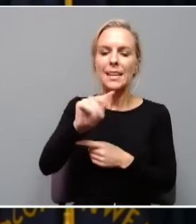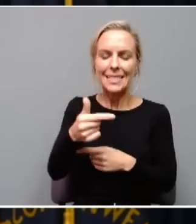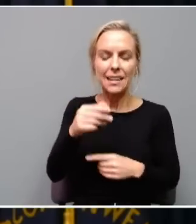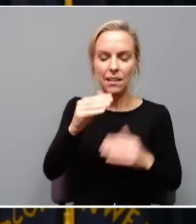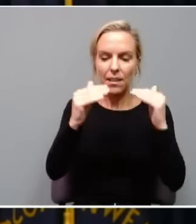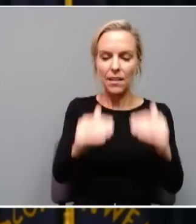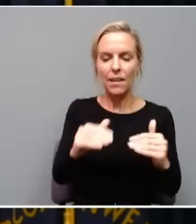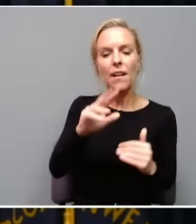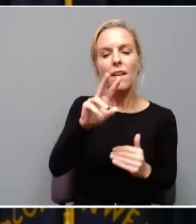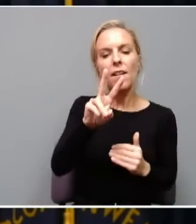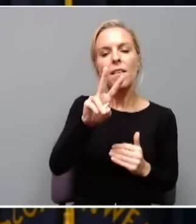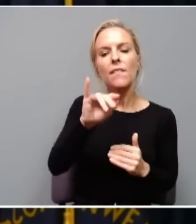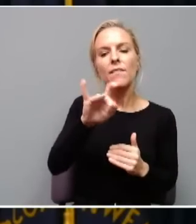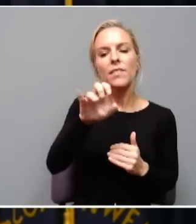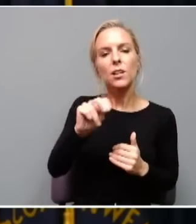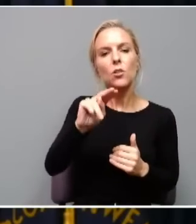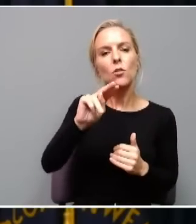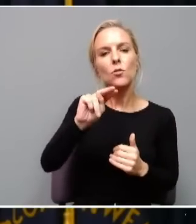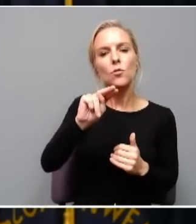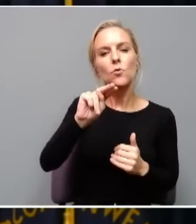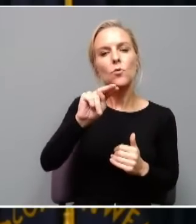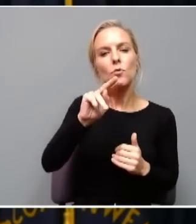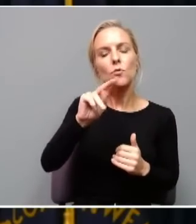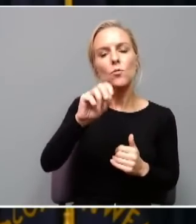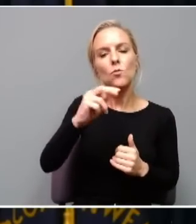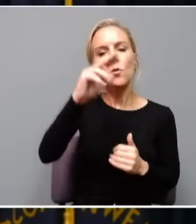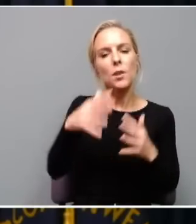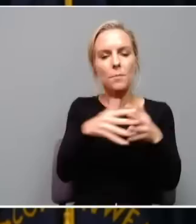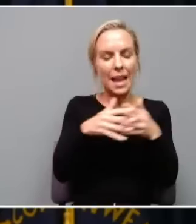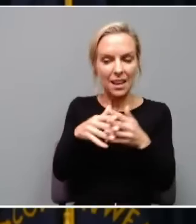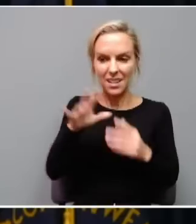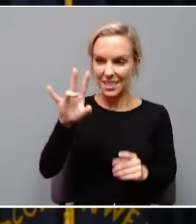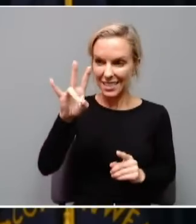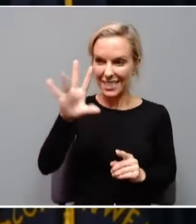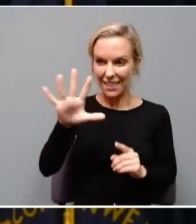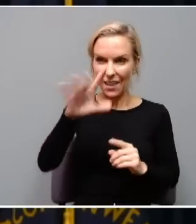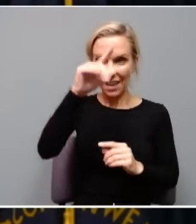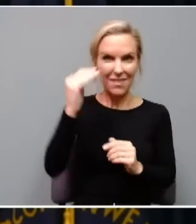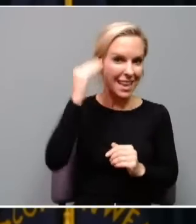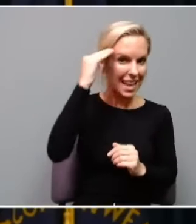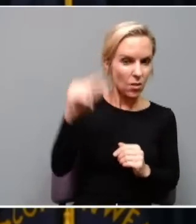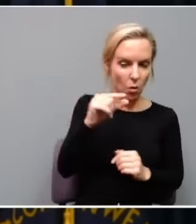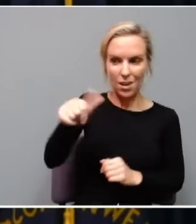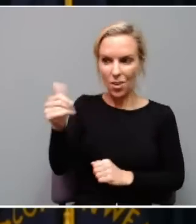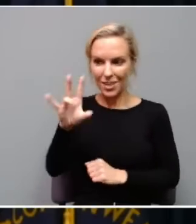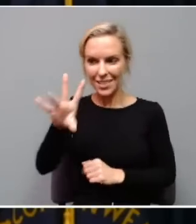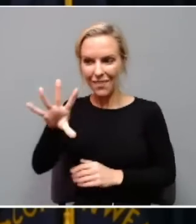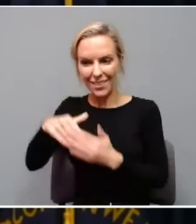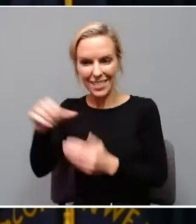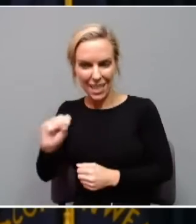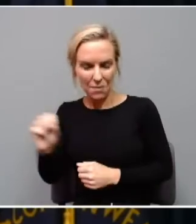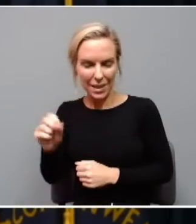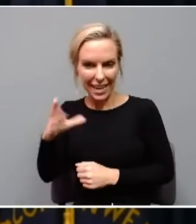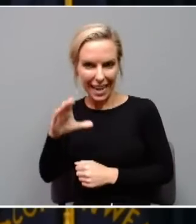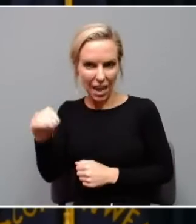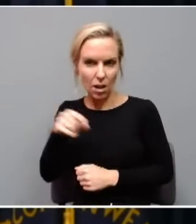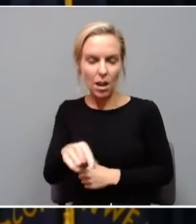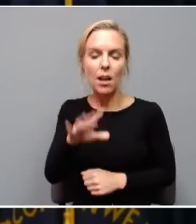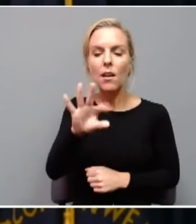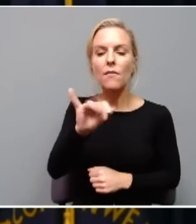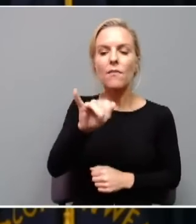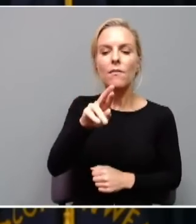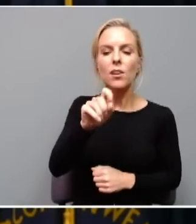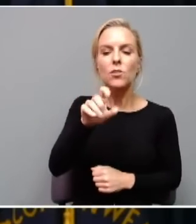America, 75 new jobs in Louisville headquarters, another 75 in Shelby County. Firestone, 250 new jobs in Whitley County